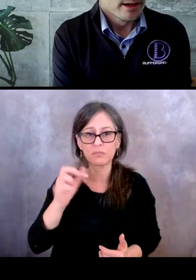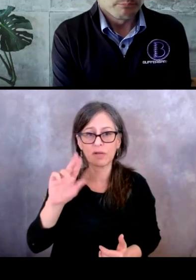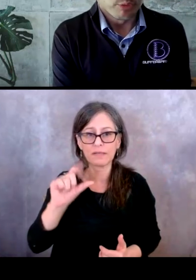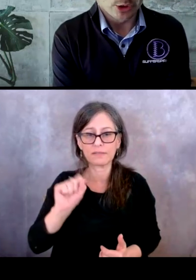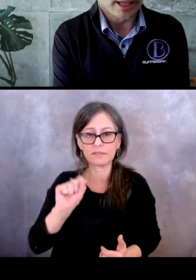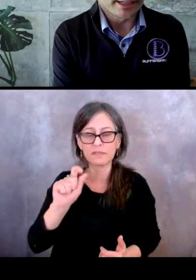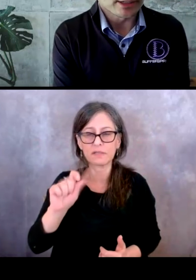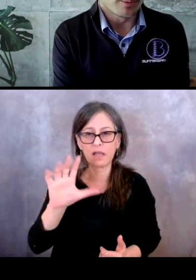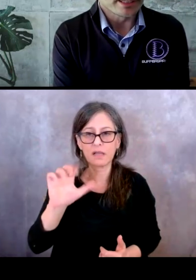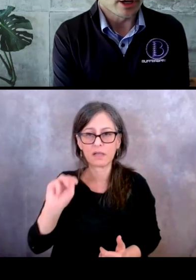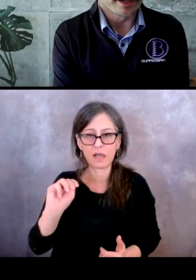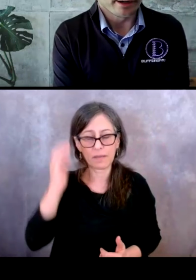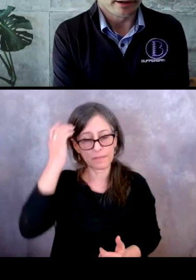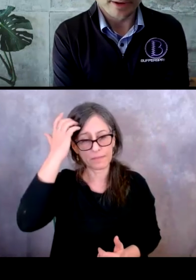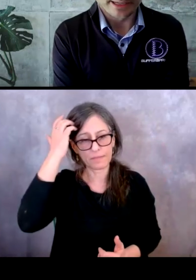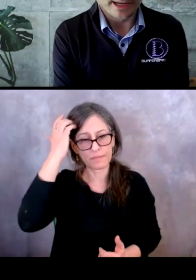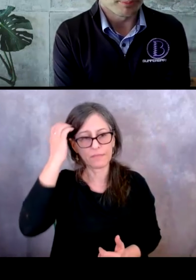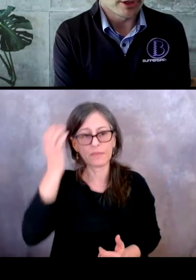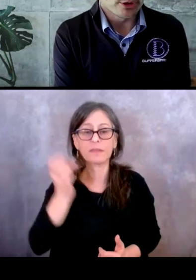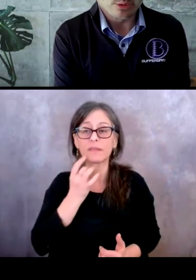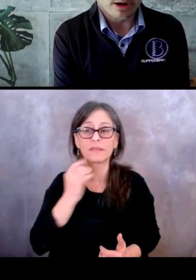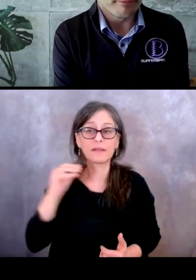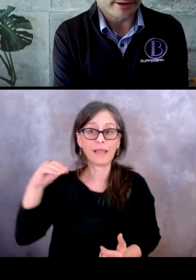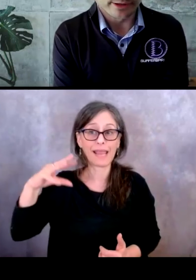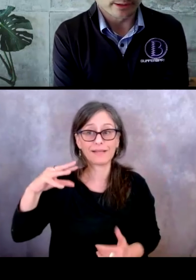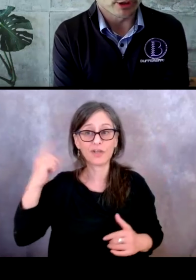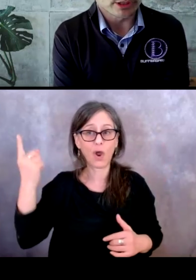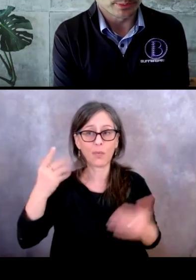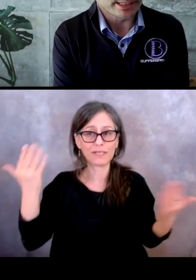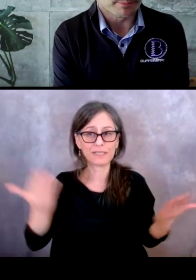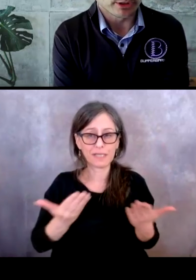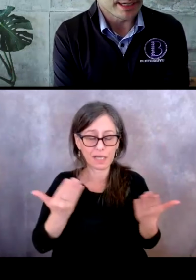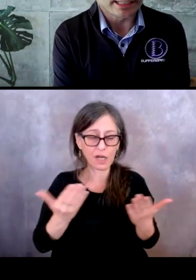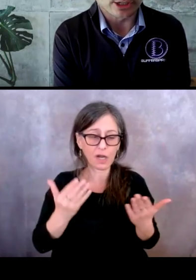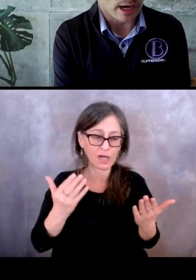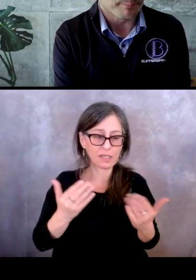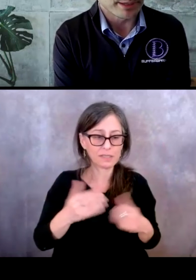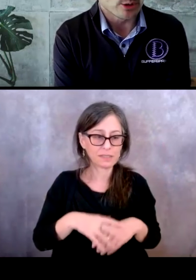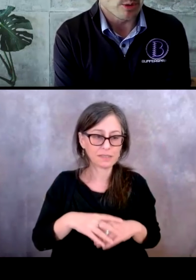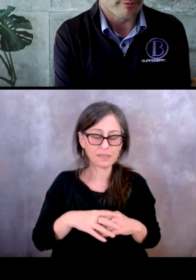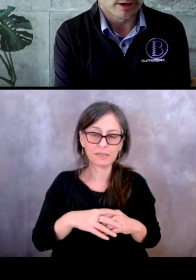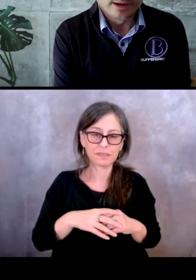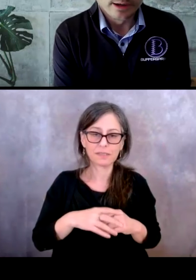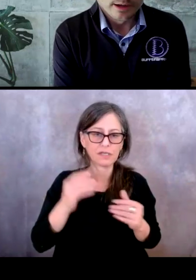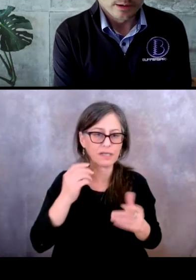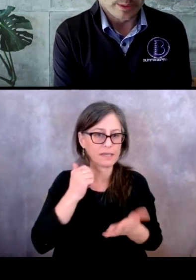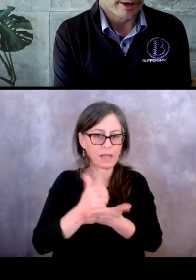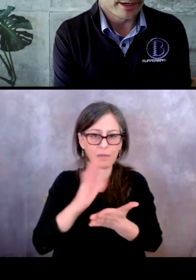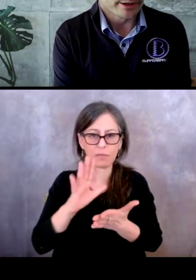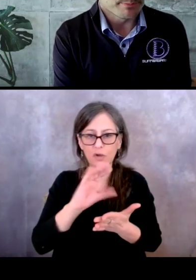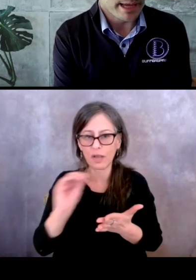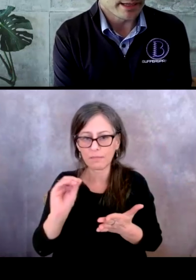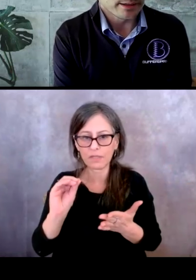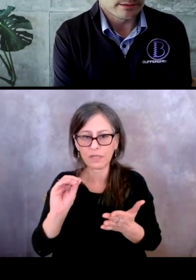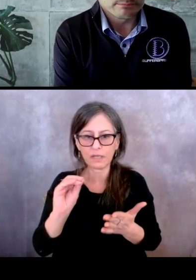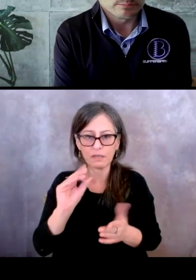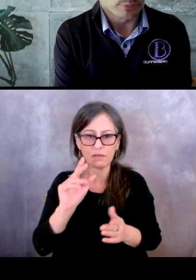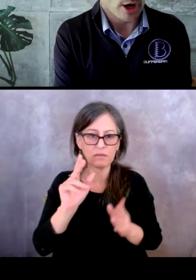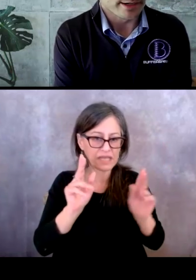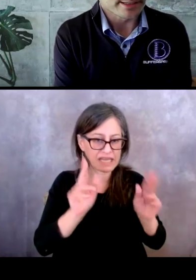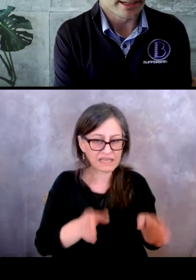LinkedIn. Porch Light is always on here. If I can help you, a veteran, a person with disabilities, your company, whoever, we are here to